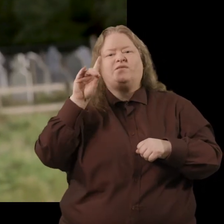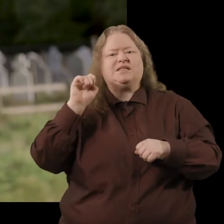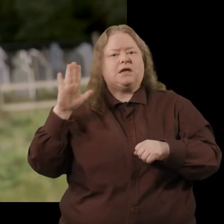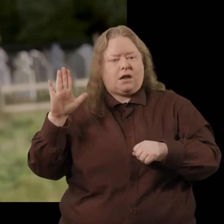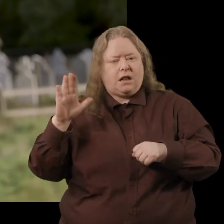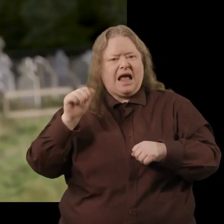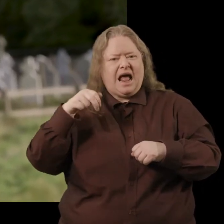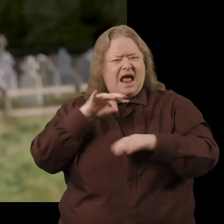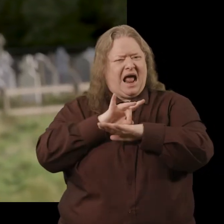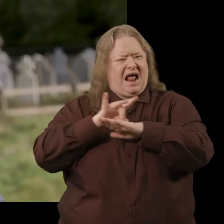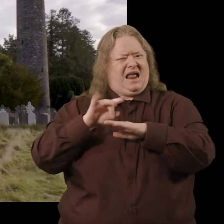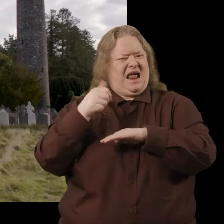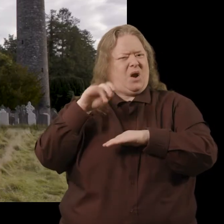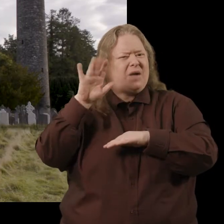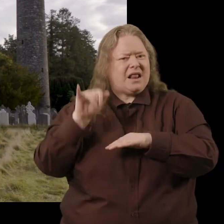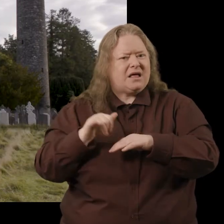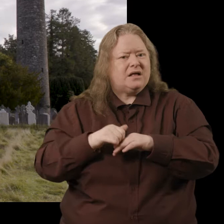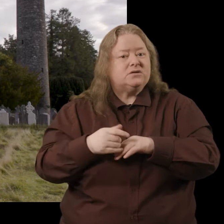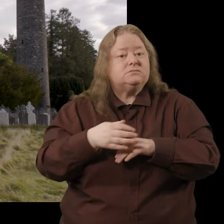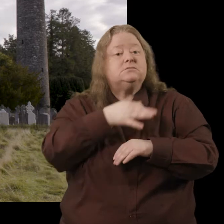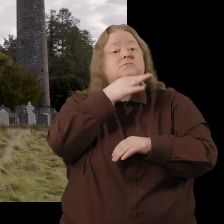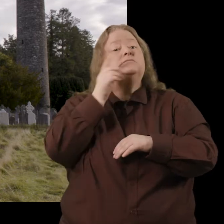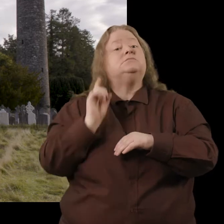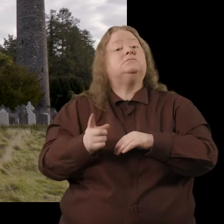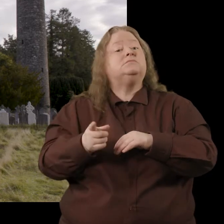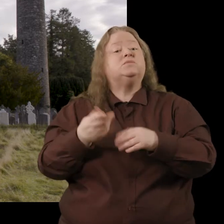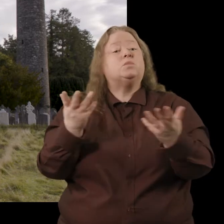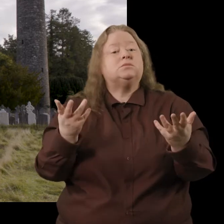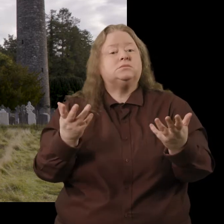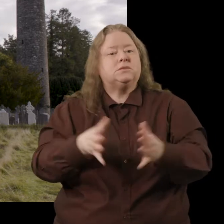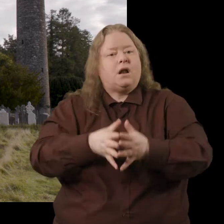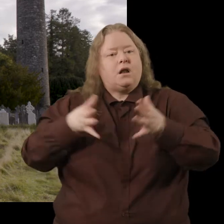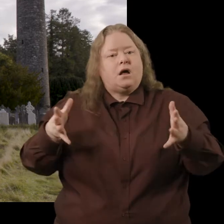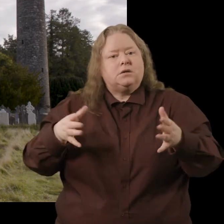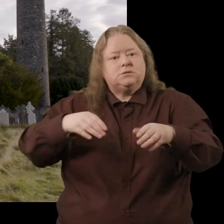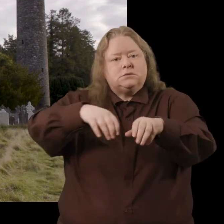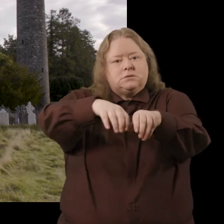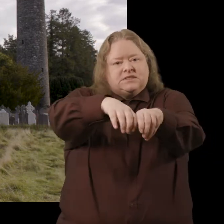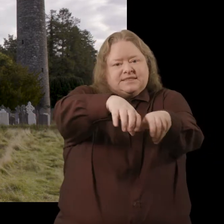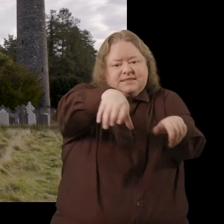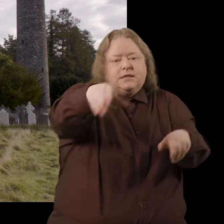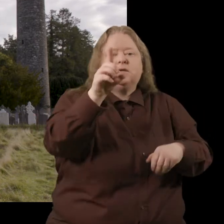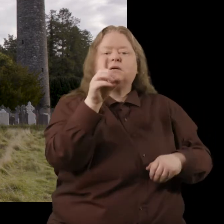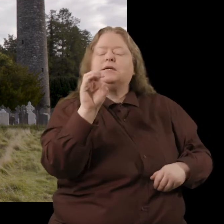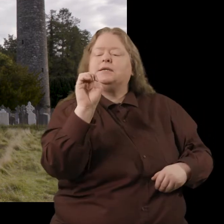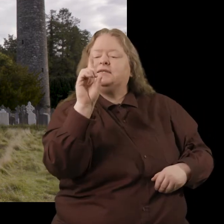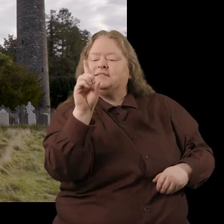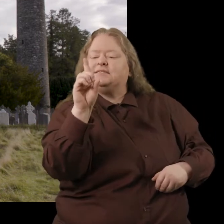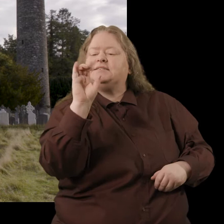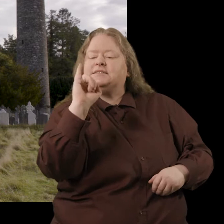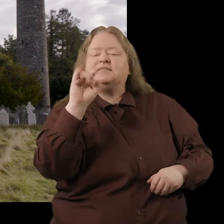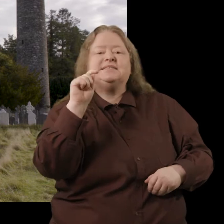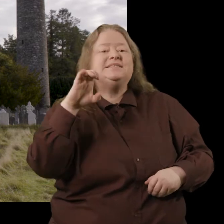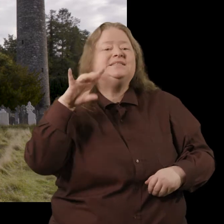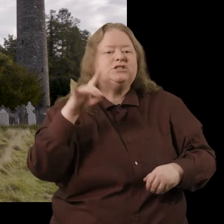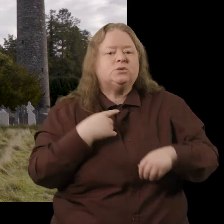which is showing up on the geophysics. And that anomaly turned out to be the large enclosure ditch, which is curving round the monastic complex